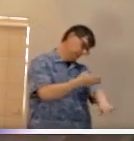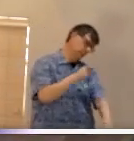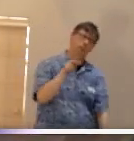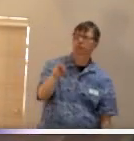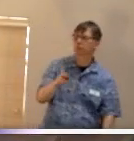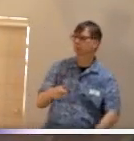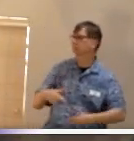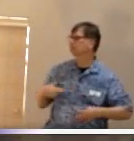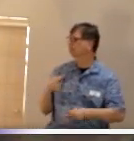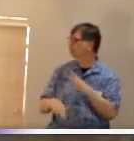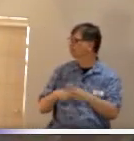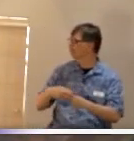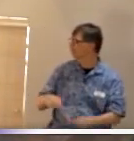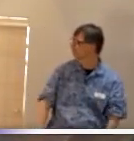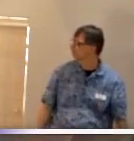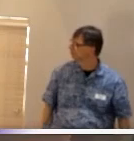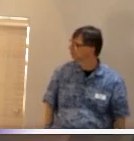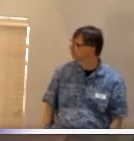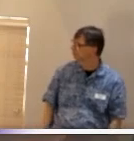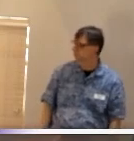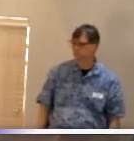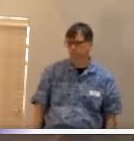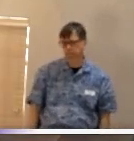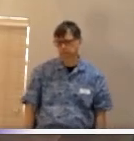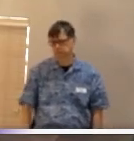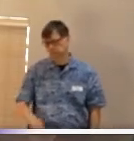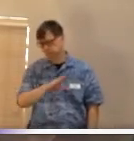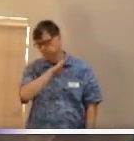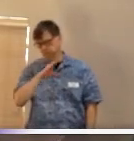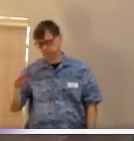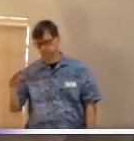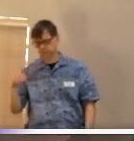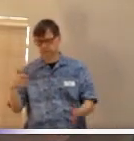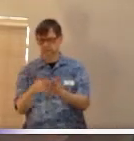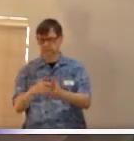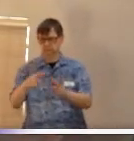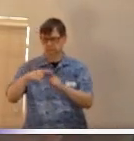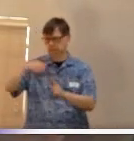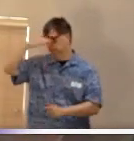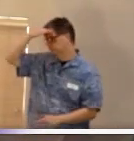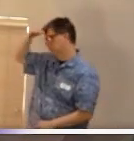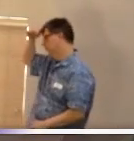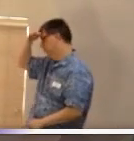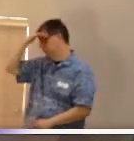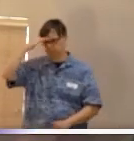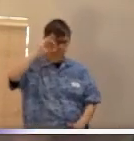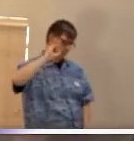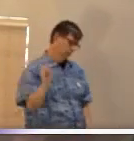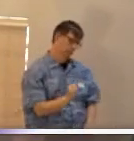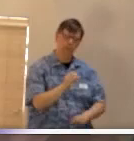is Tracy, yours is whom you are. And if we begin to see that if we